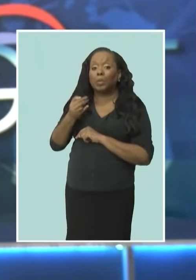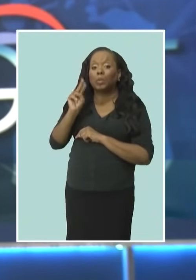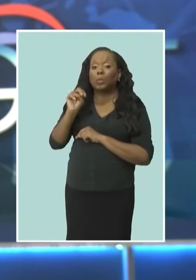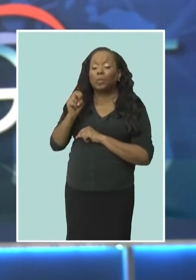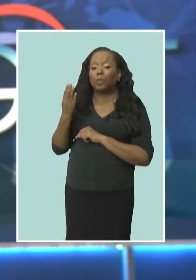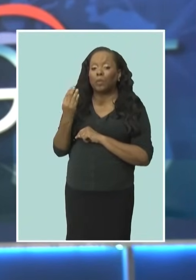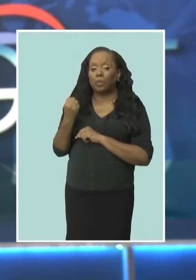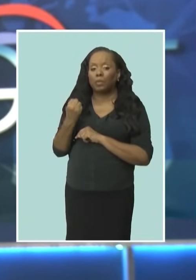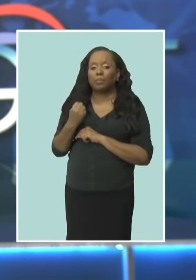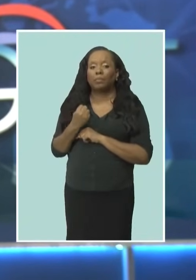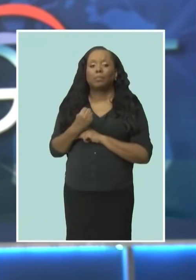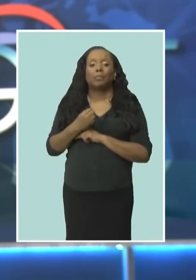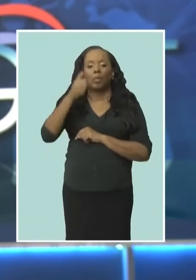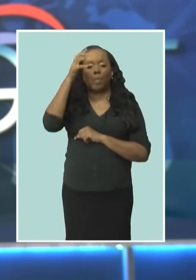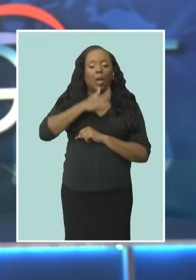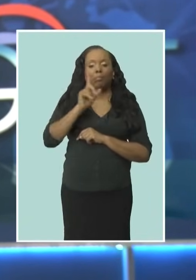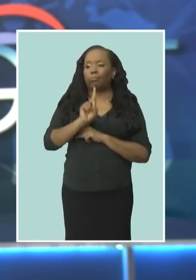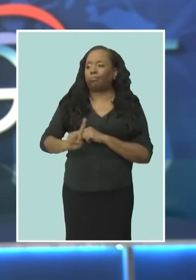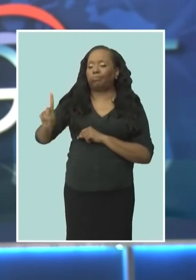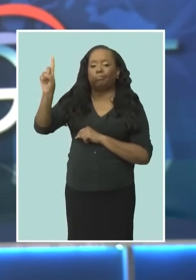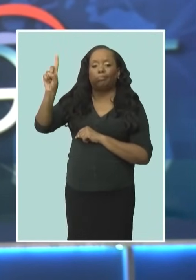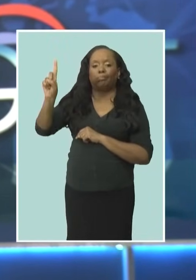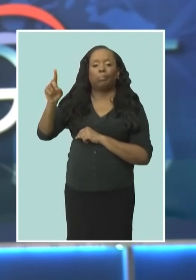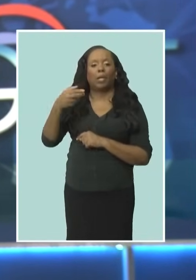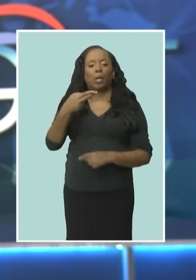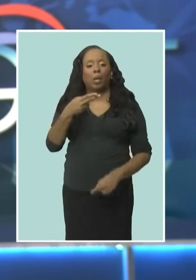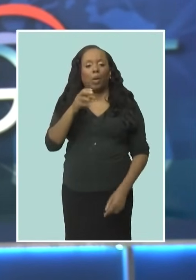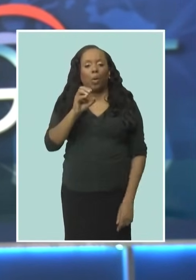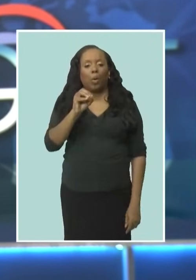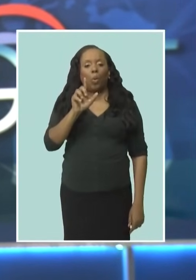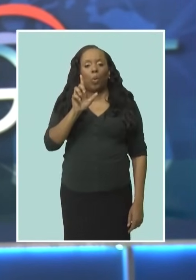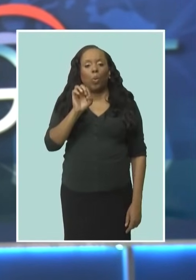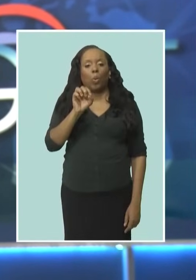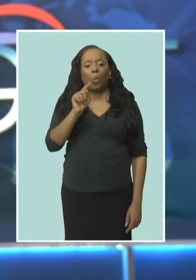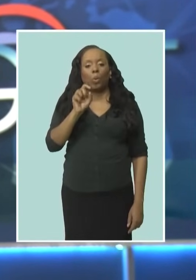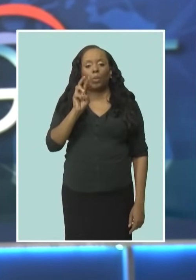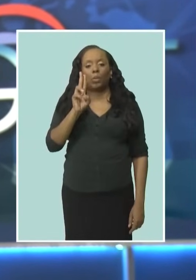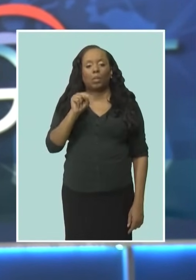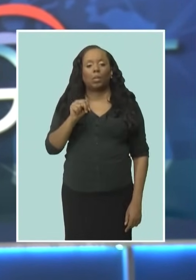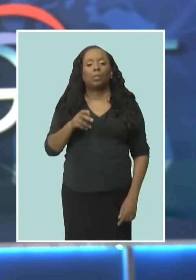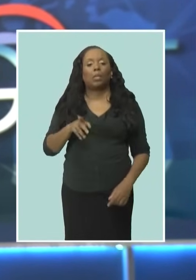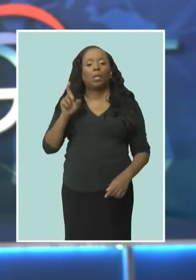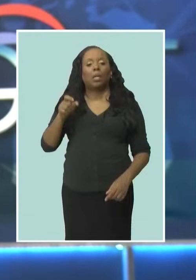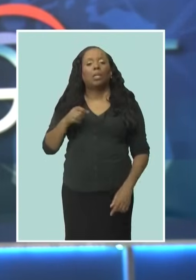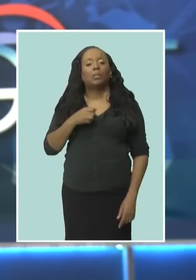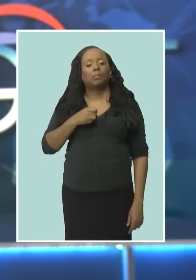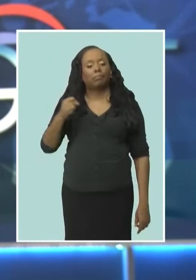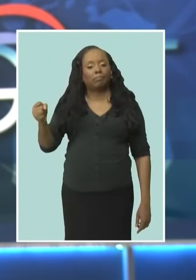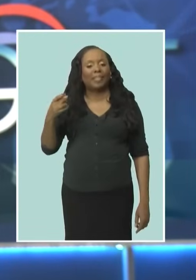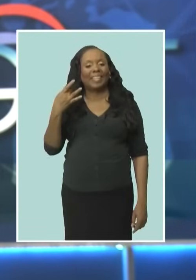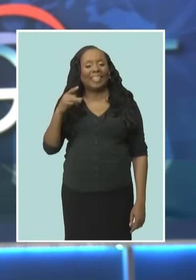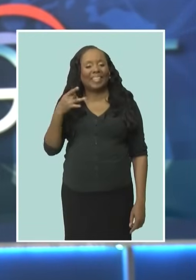before Magistrate Wayne Clark in the Holetown Magistrates Court today. He was sentenced to 18